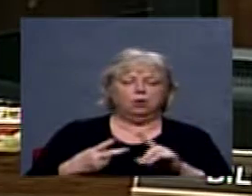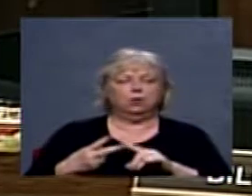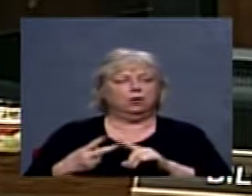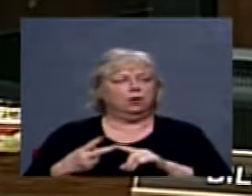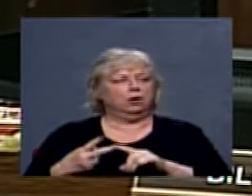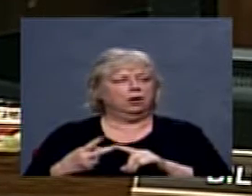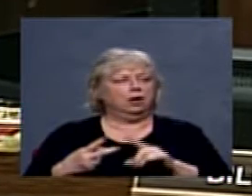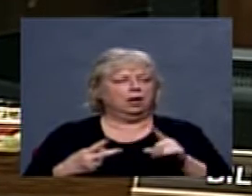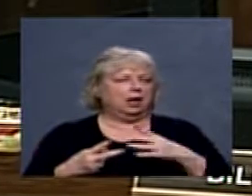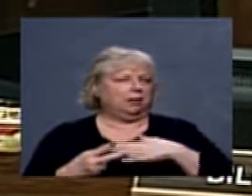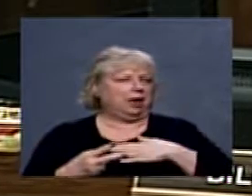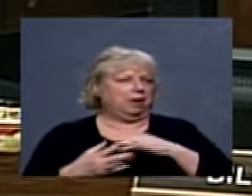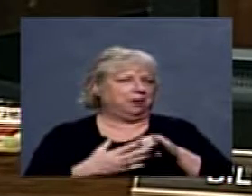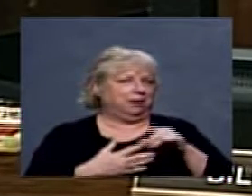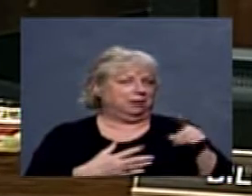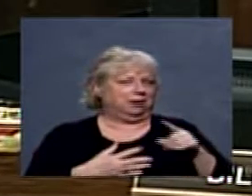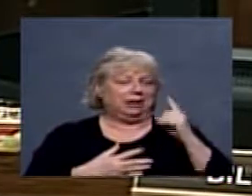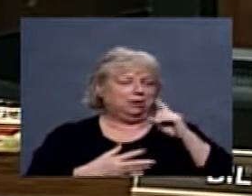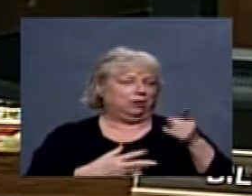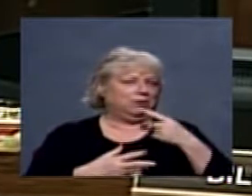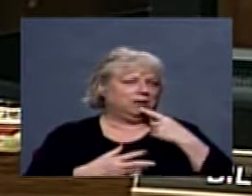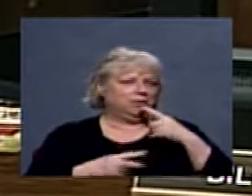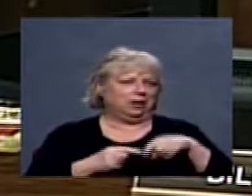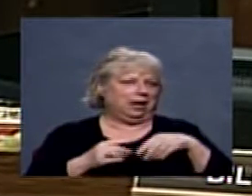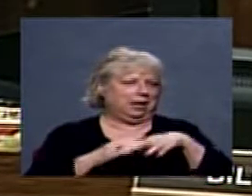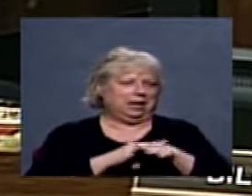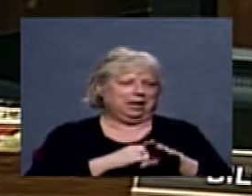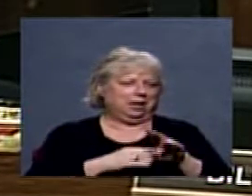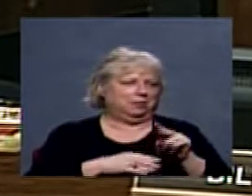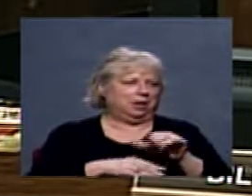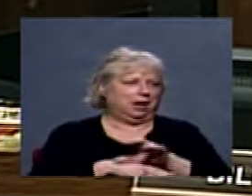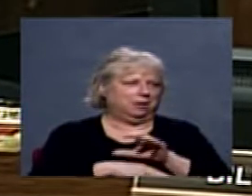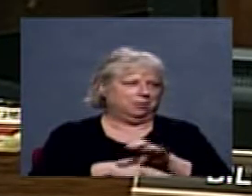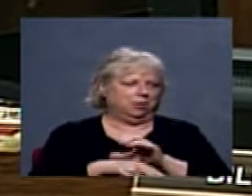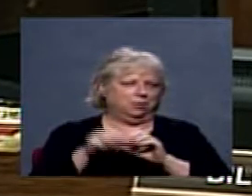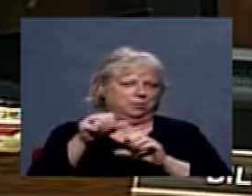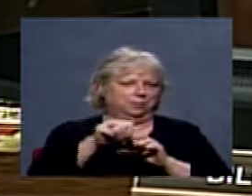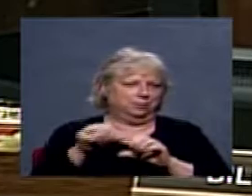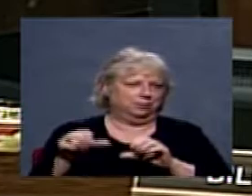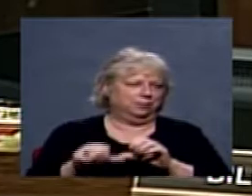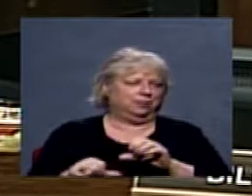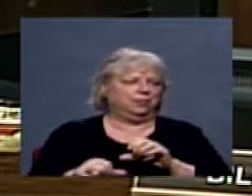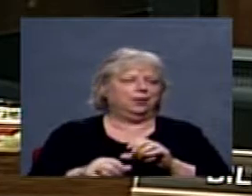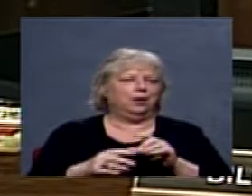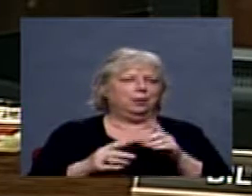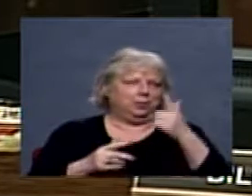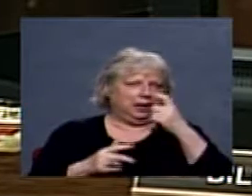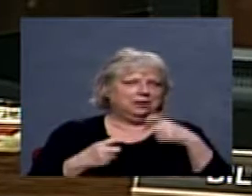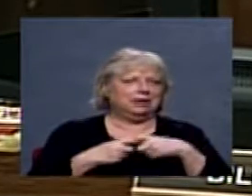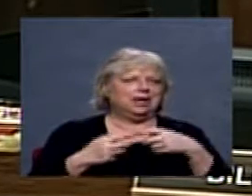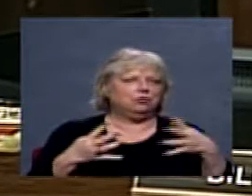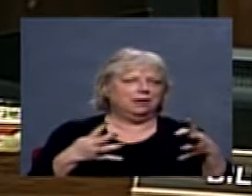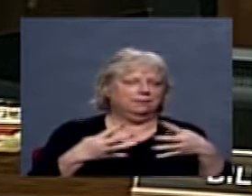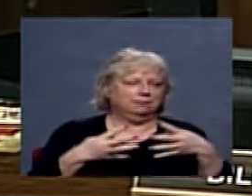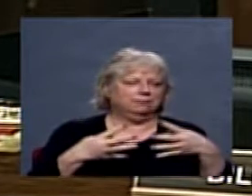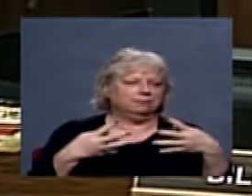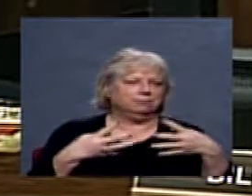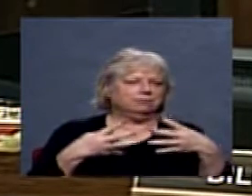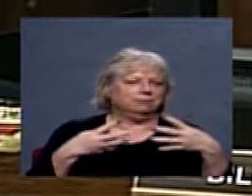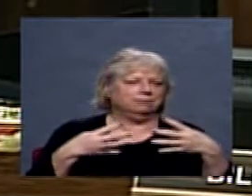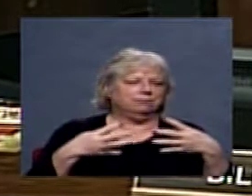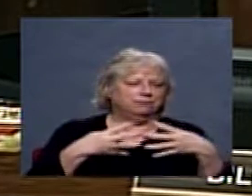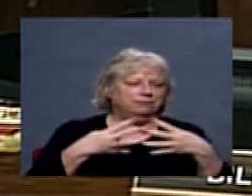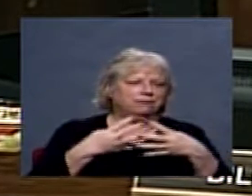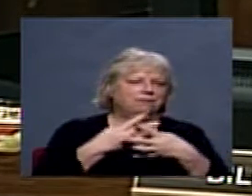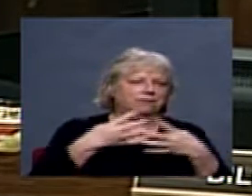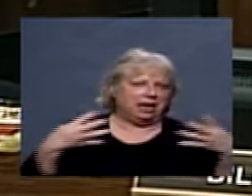glad to hear you can't get in by computer rather than by fence. But